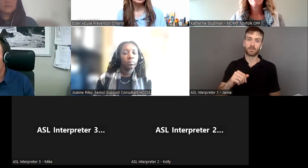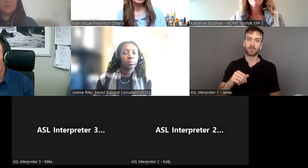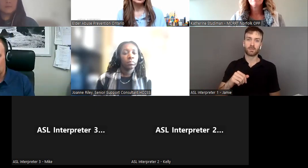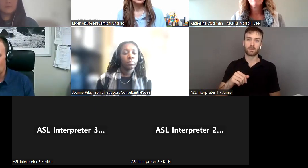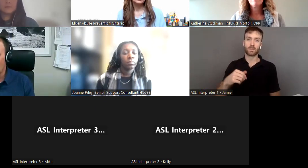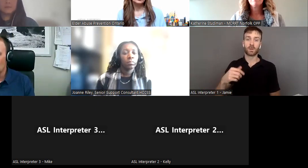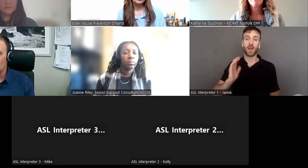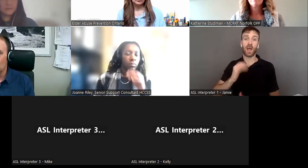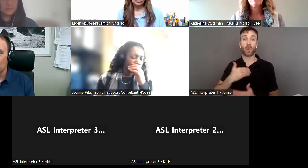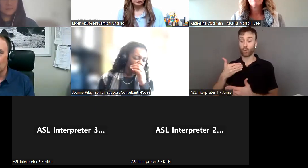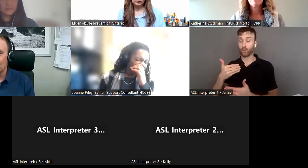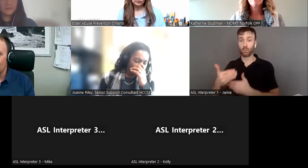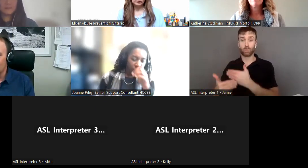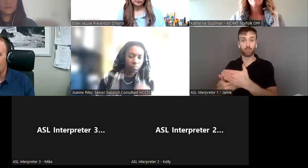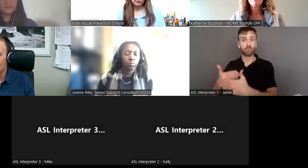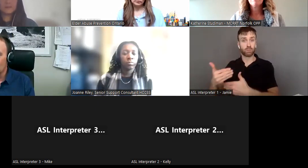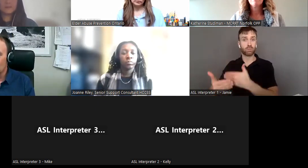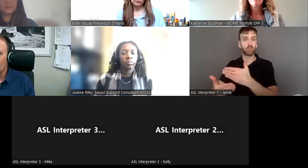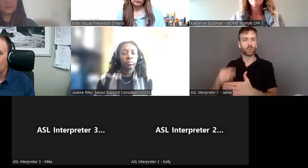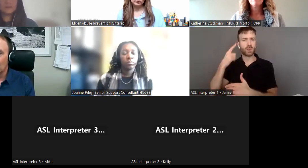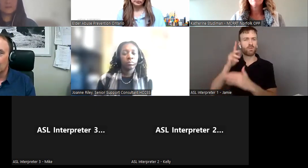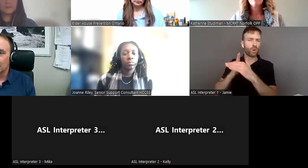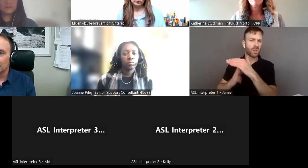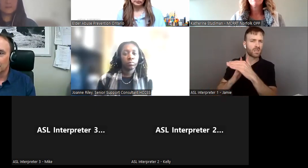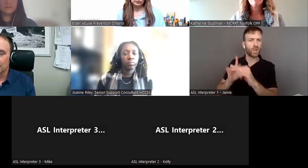our process around intake,